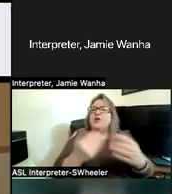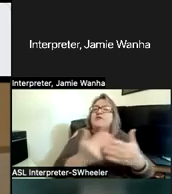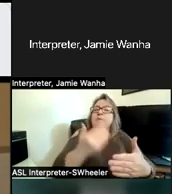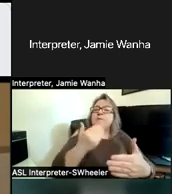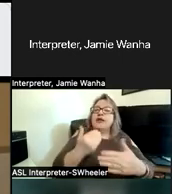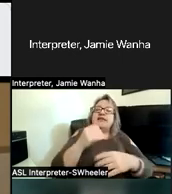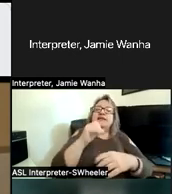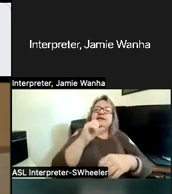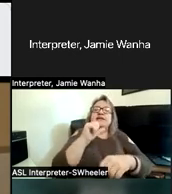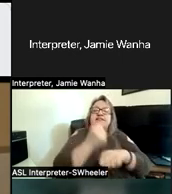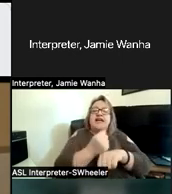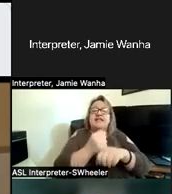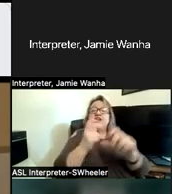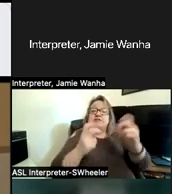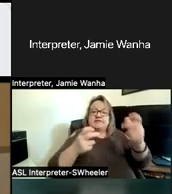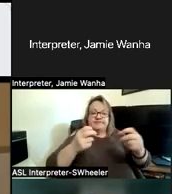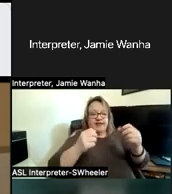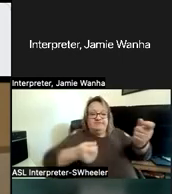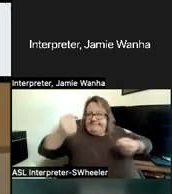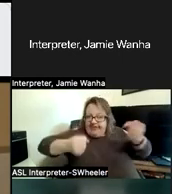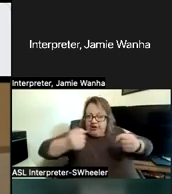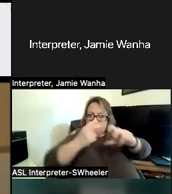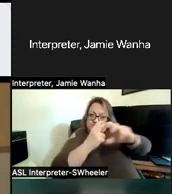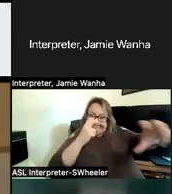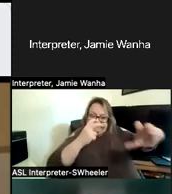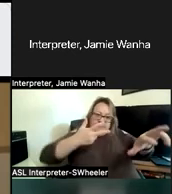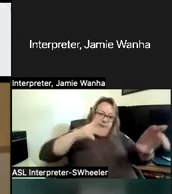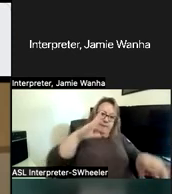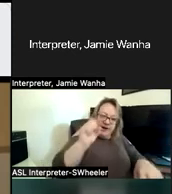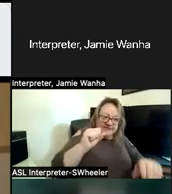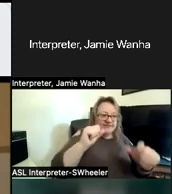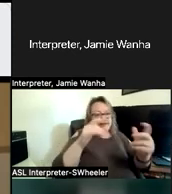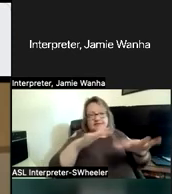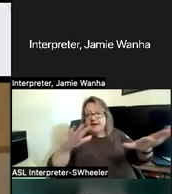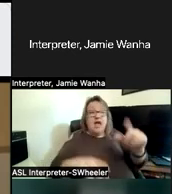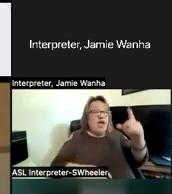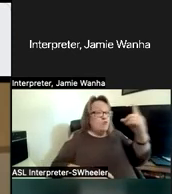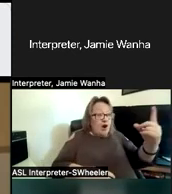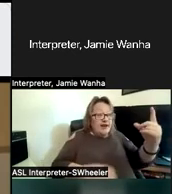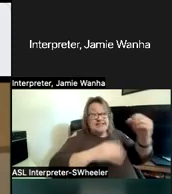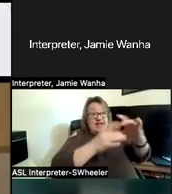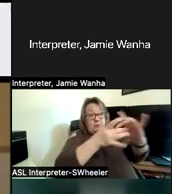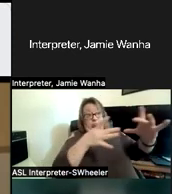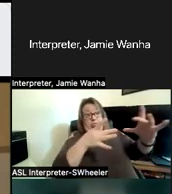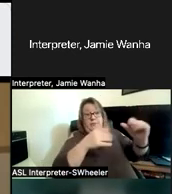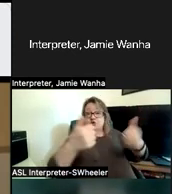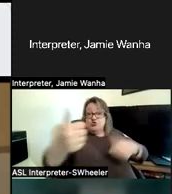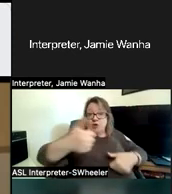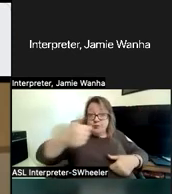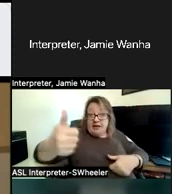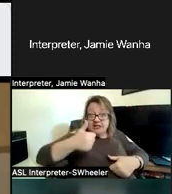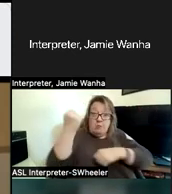trailers, containers all across the county, making sure that emergency supplies, if one of them gets shut off due to transportation